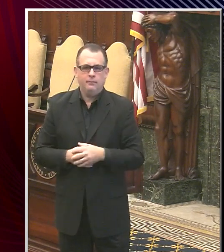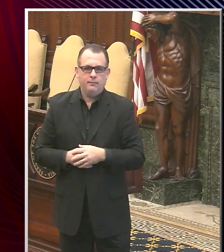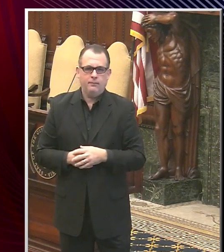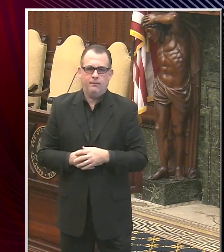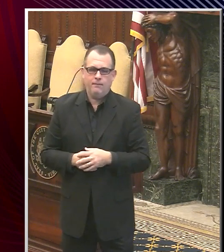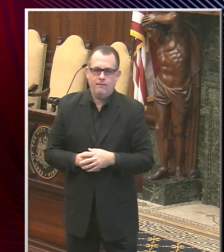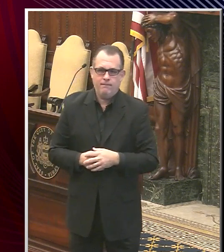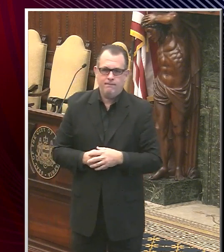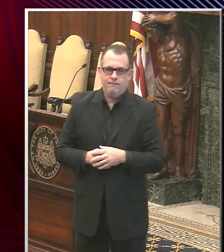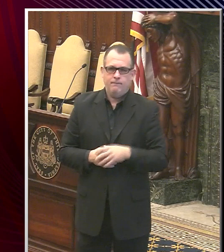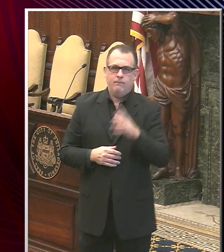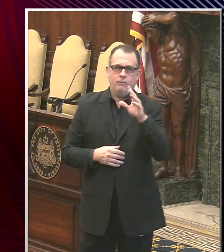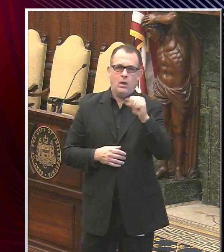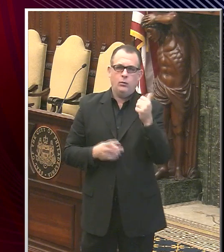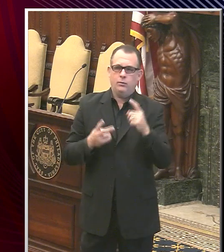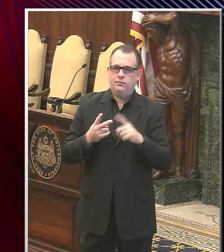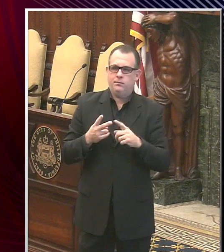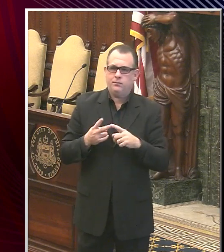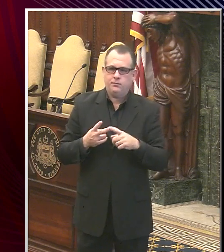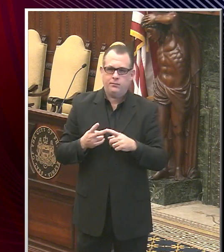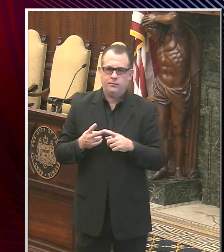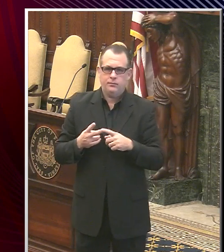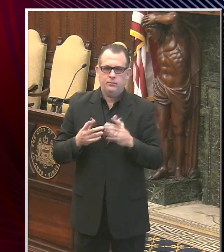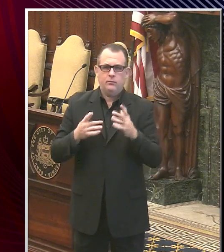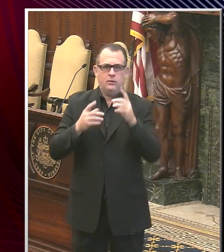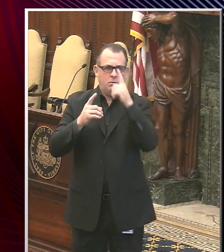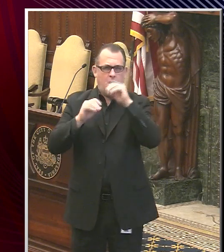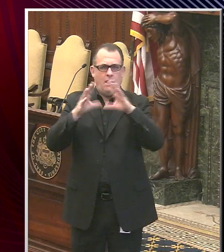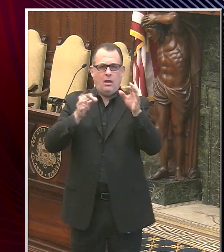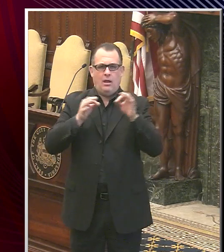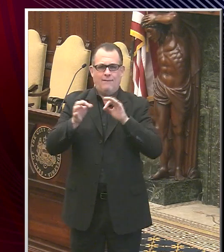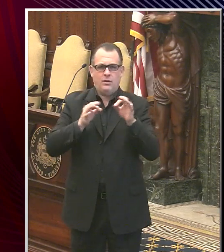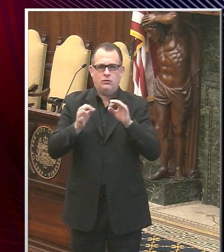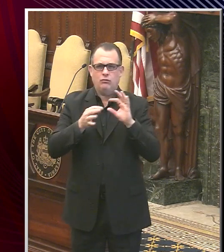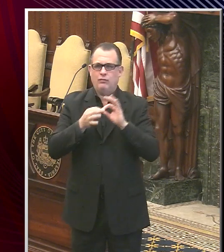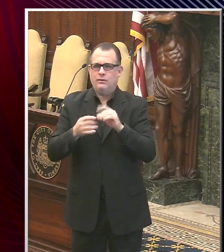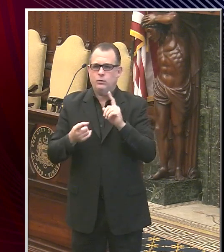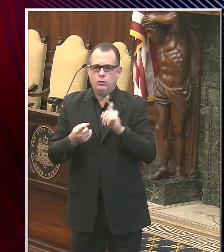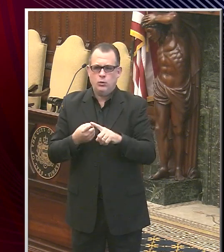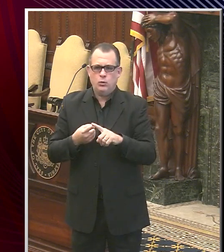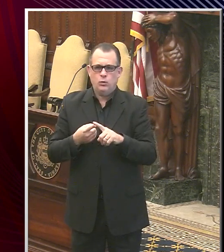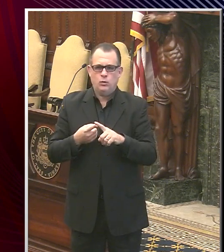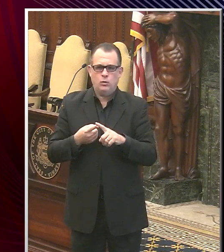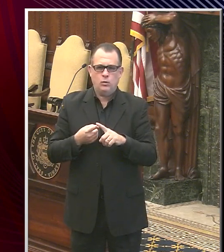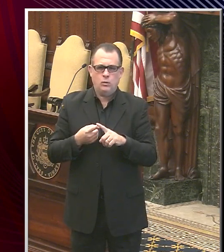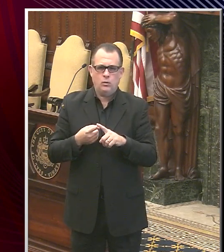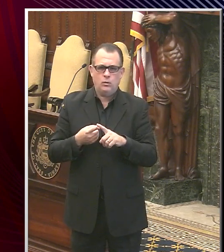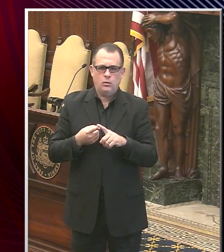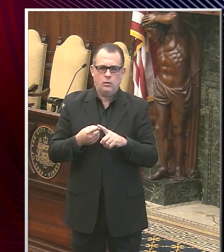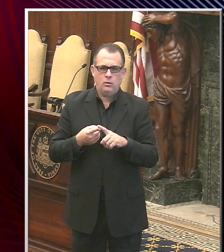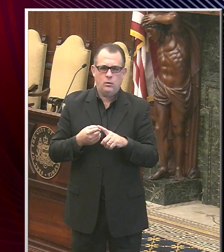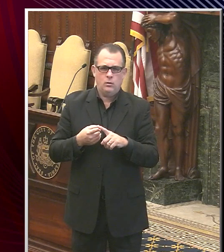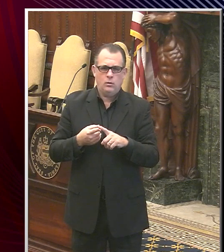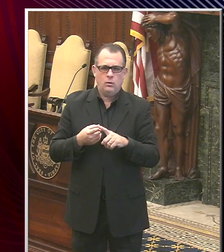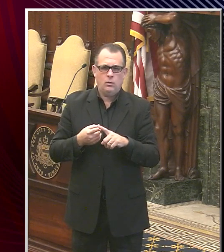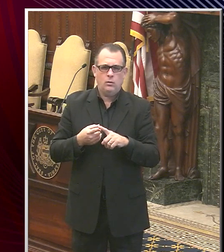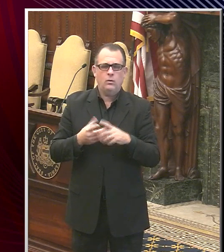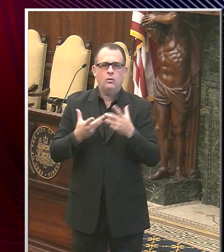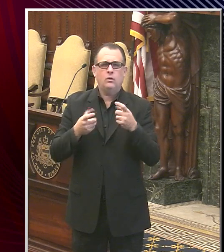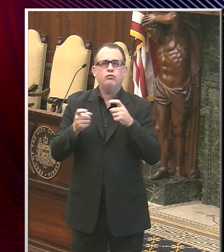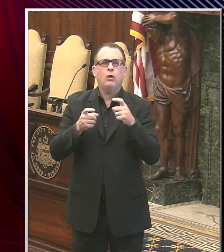Okay, and the other is, I guess, a clarification around the regulation on the commercial capacity. If